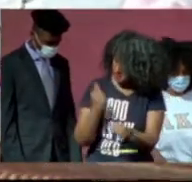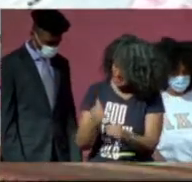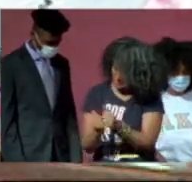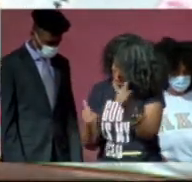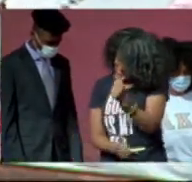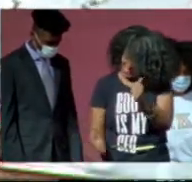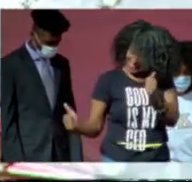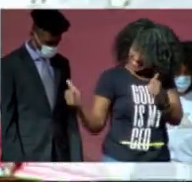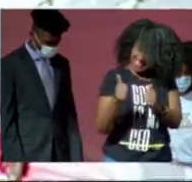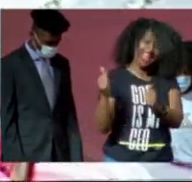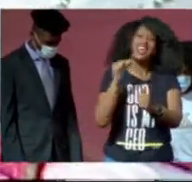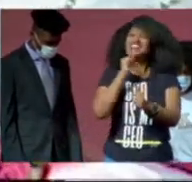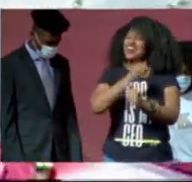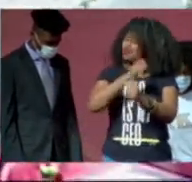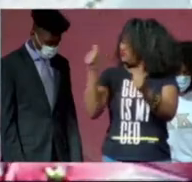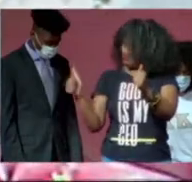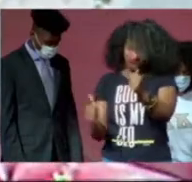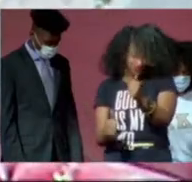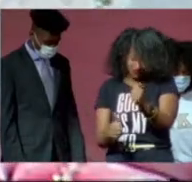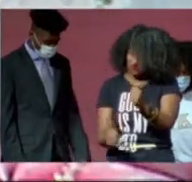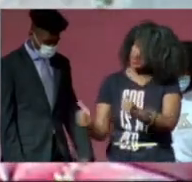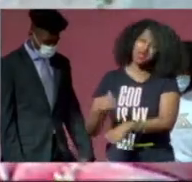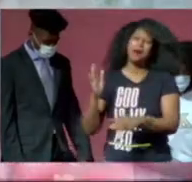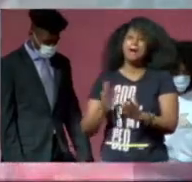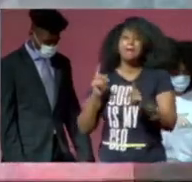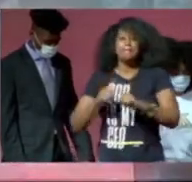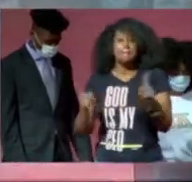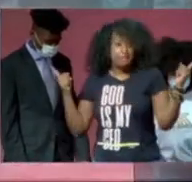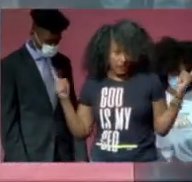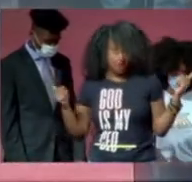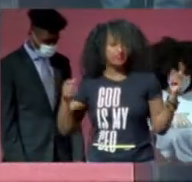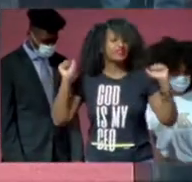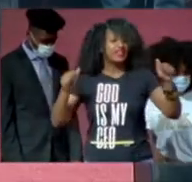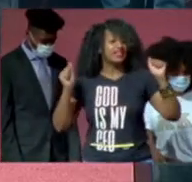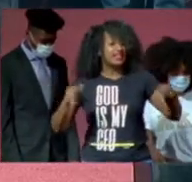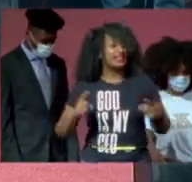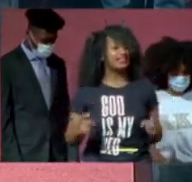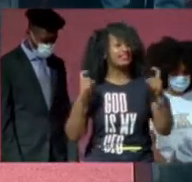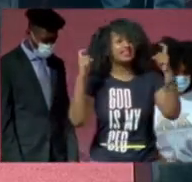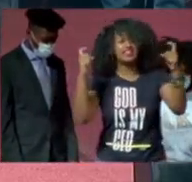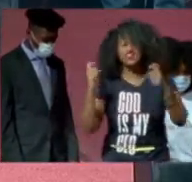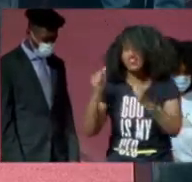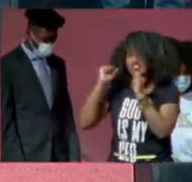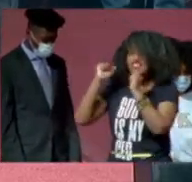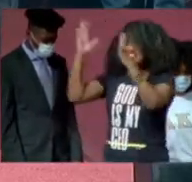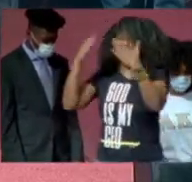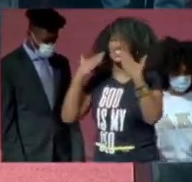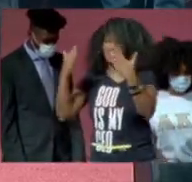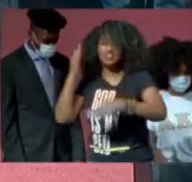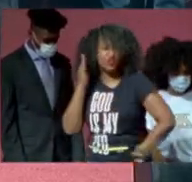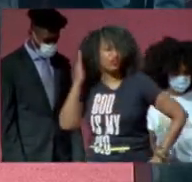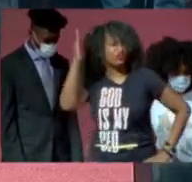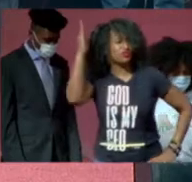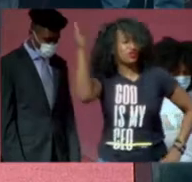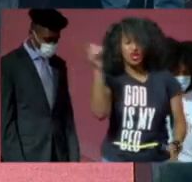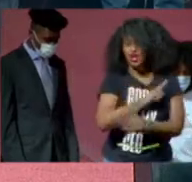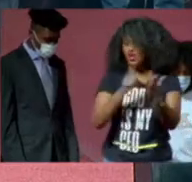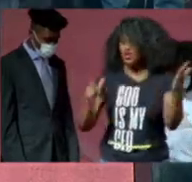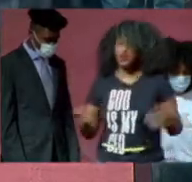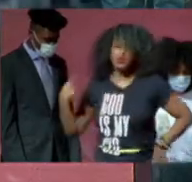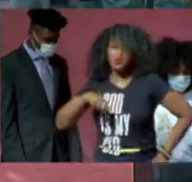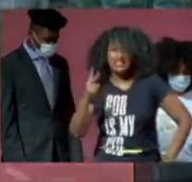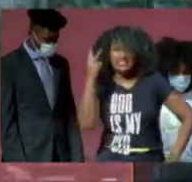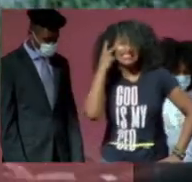not the tail. Lord, that you would make them lenders and not borrowers. Father, we thank you for a future that, Lord, we see them